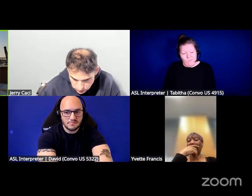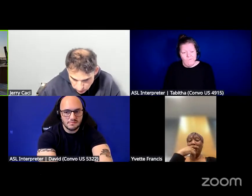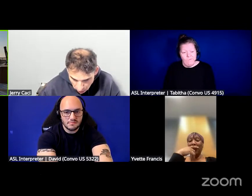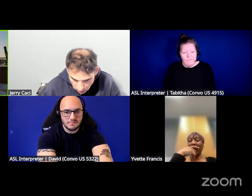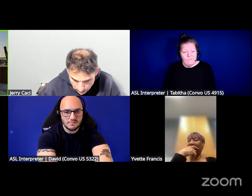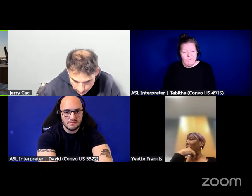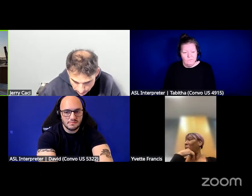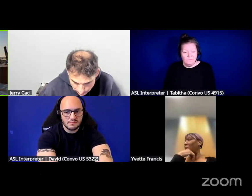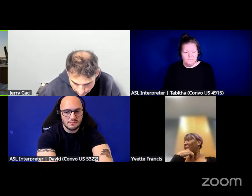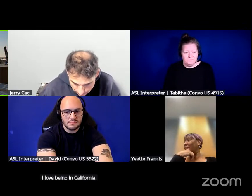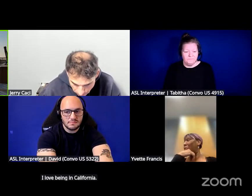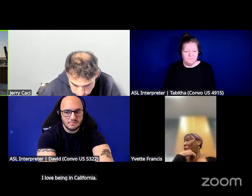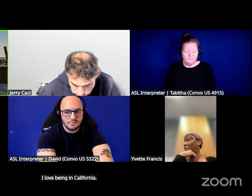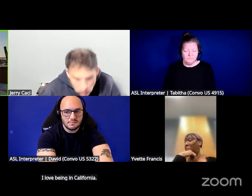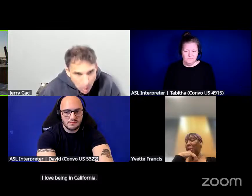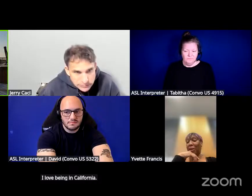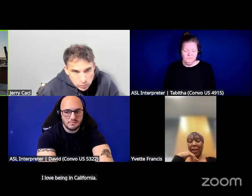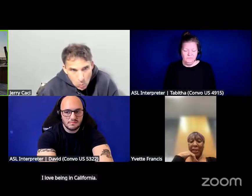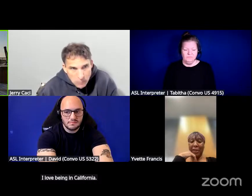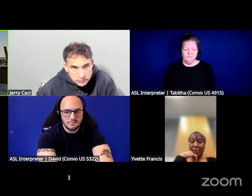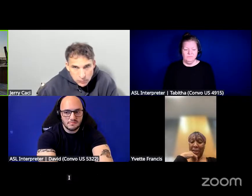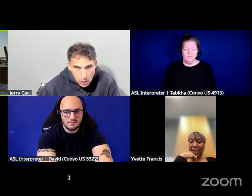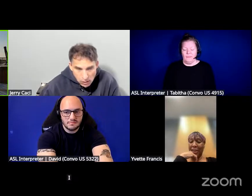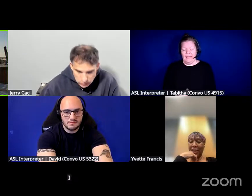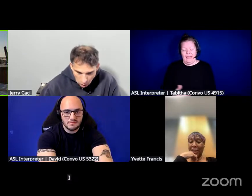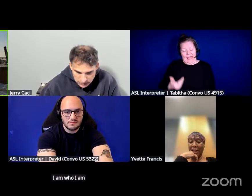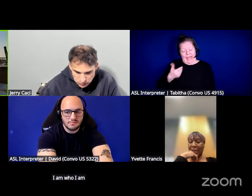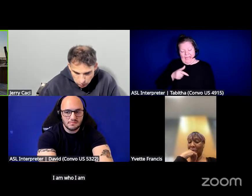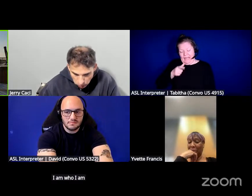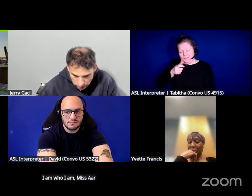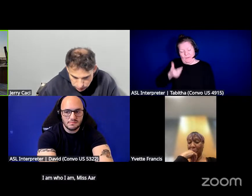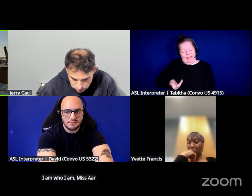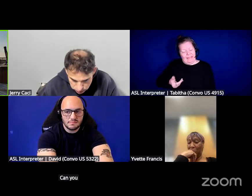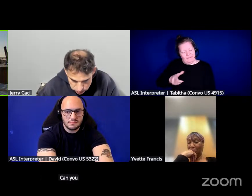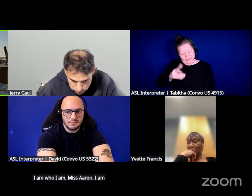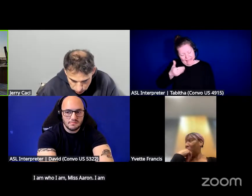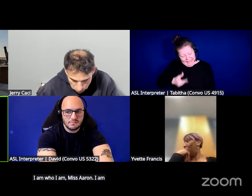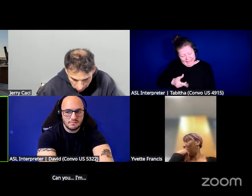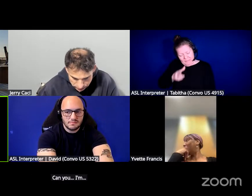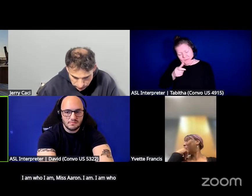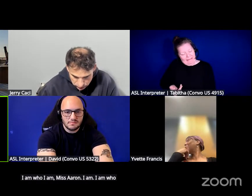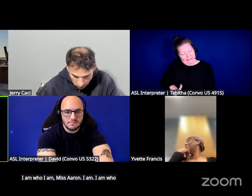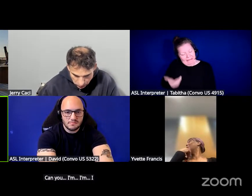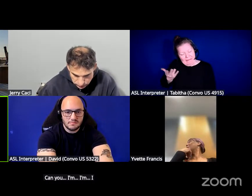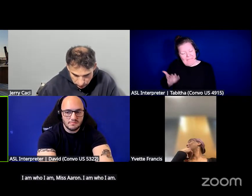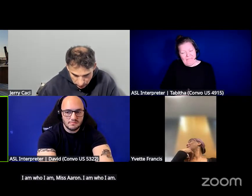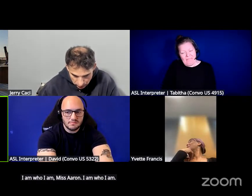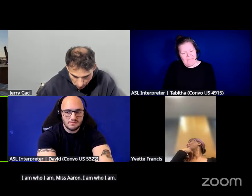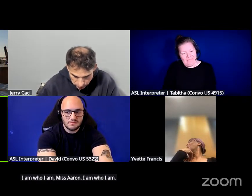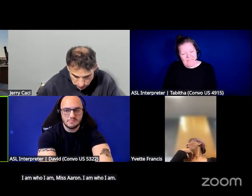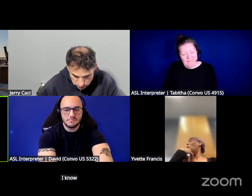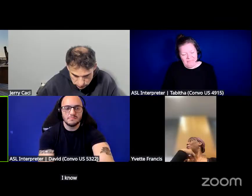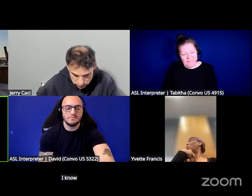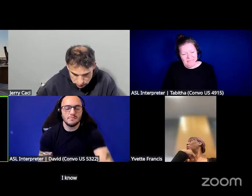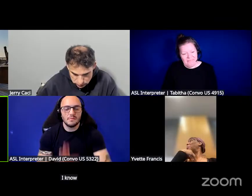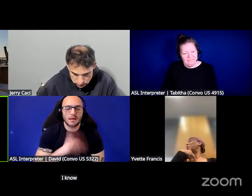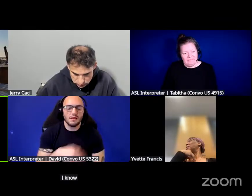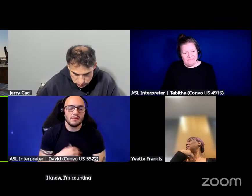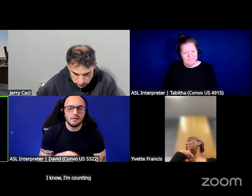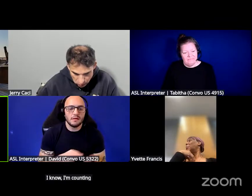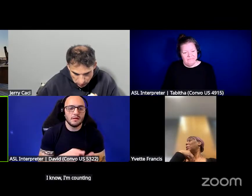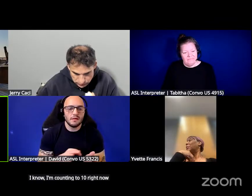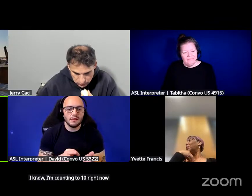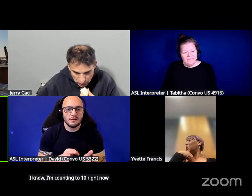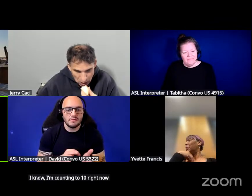Mm. I am who I I'm am, Miss counting. Sharon. I am who I am. I'm counting. I know I'm counting to 10 right